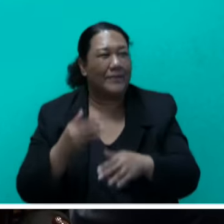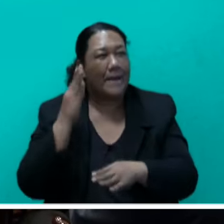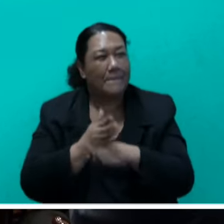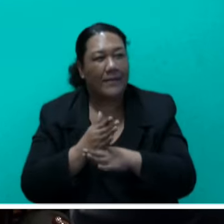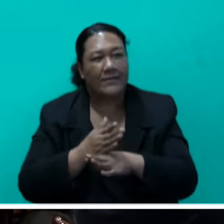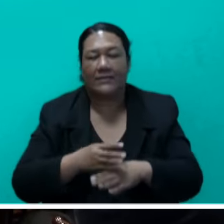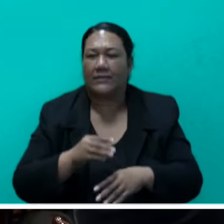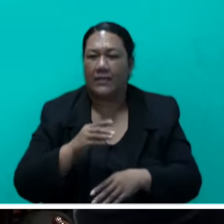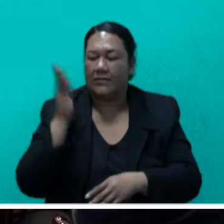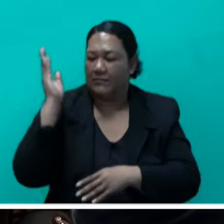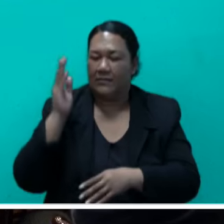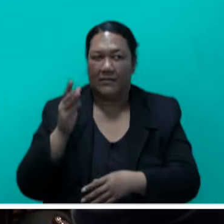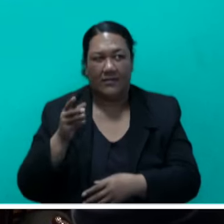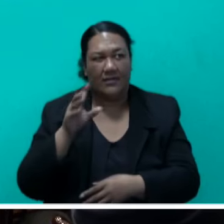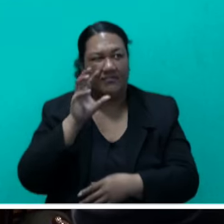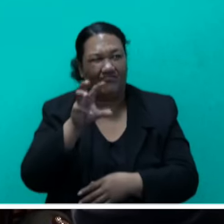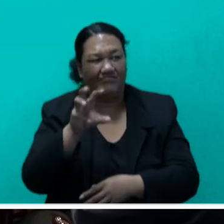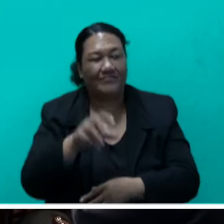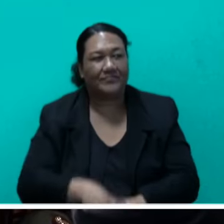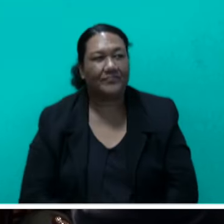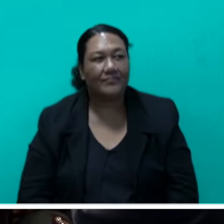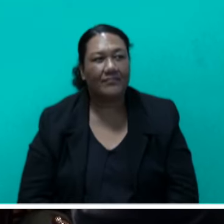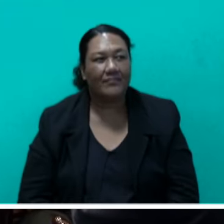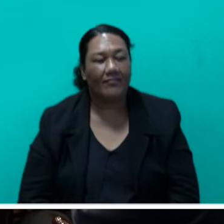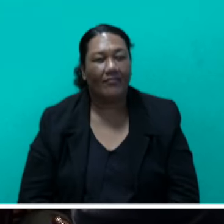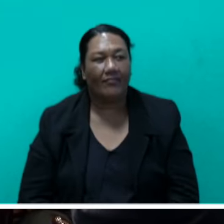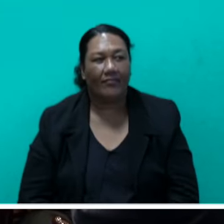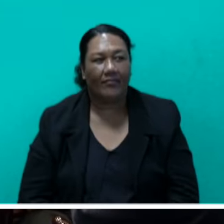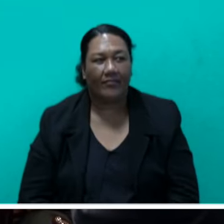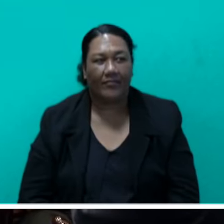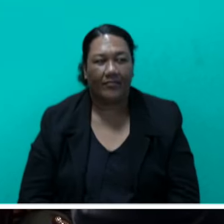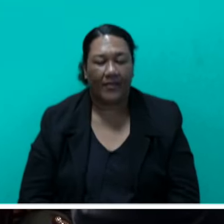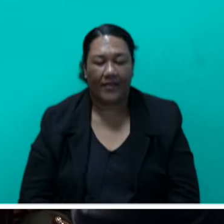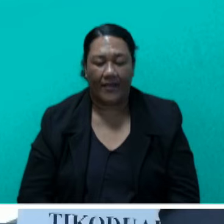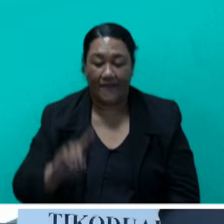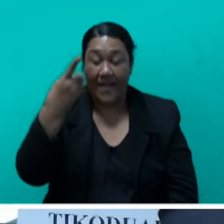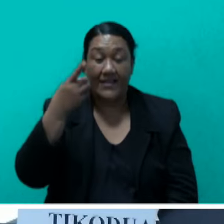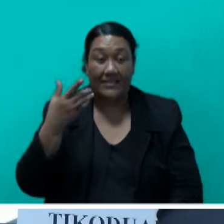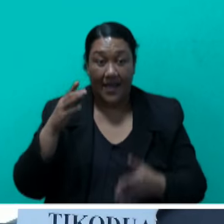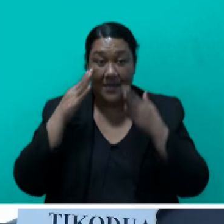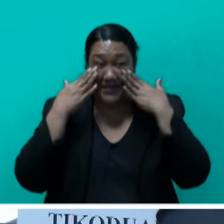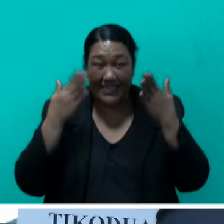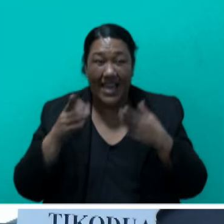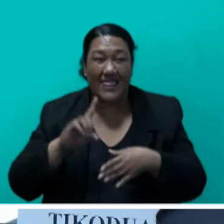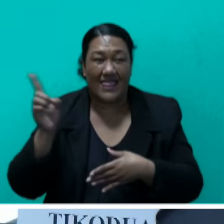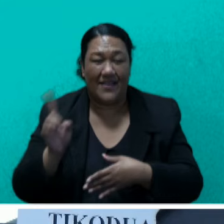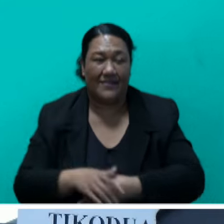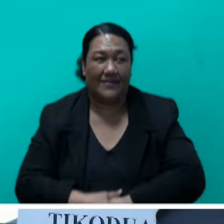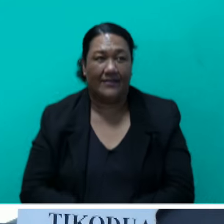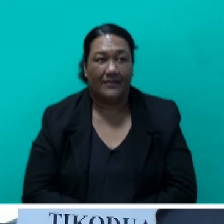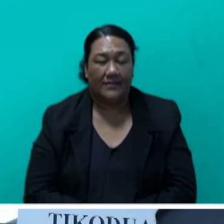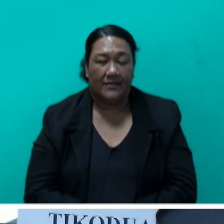Honourable Minister. Yeah. First and foremost, I appreciate the inquiry